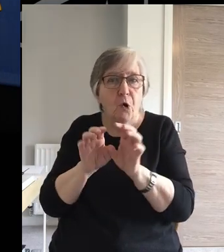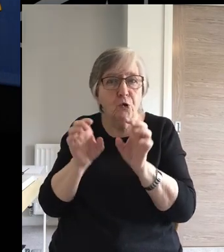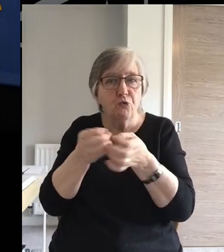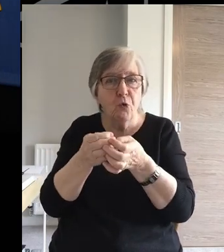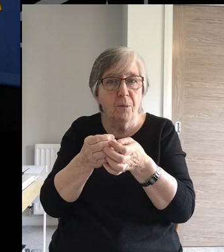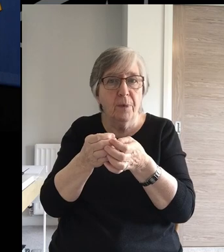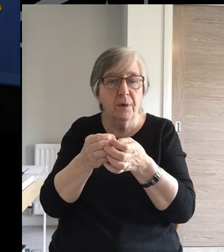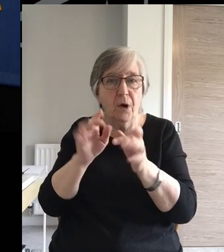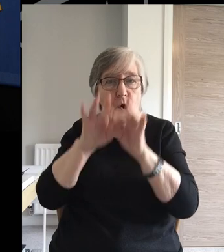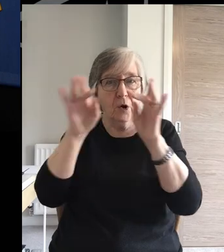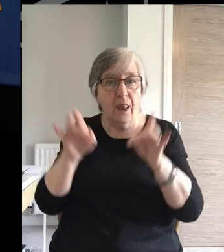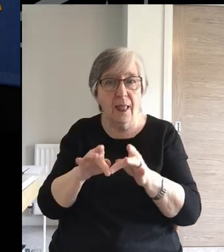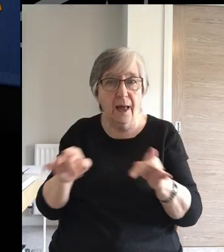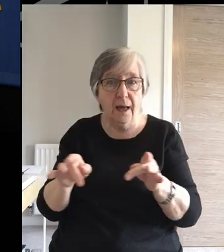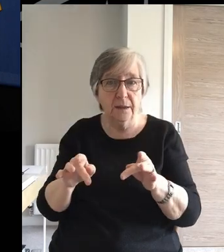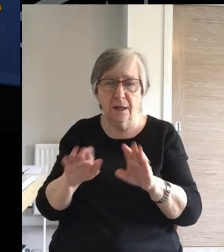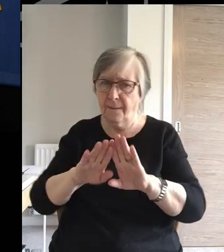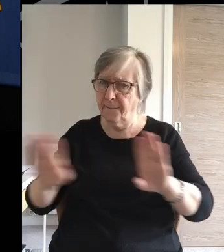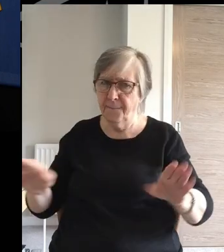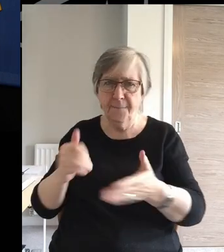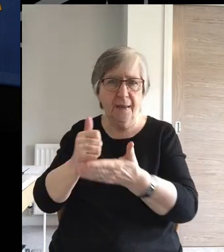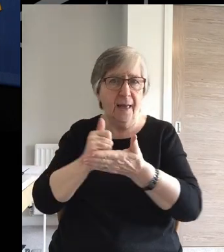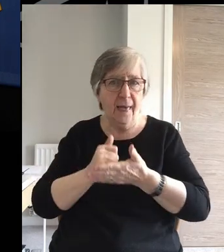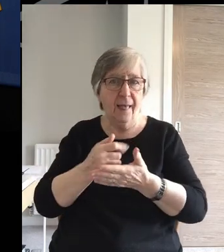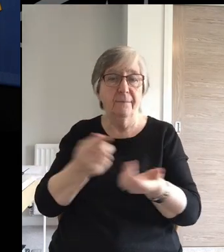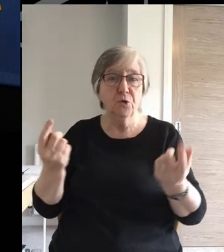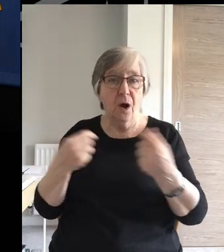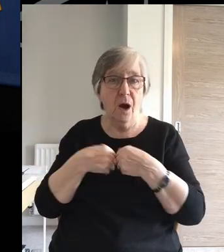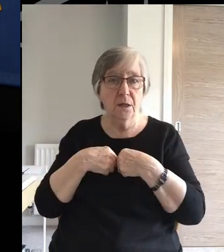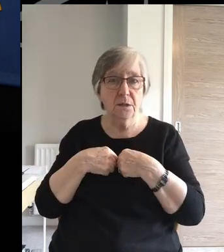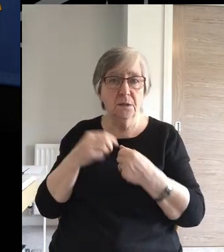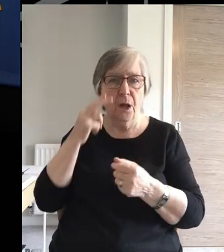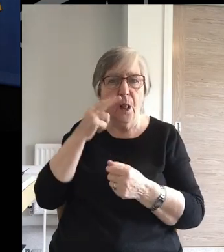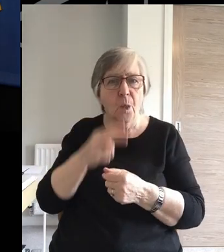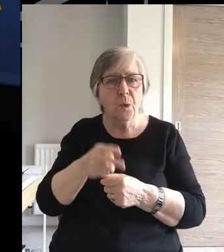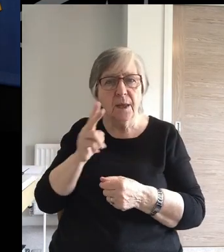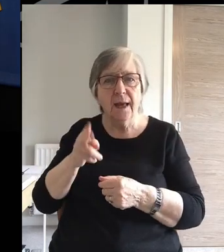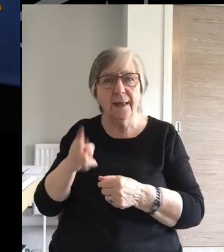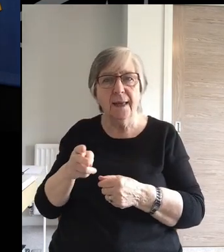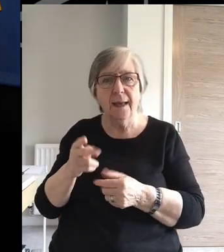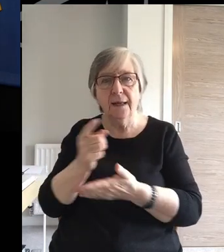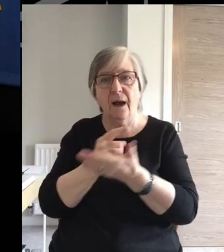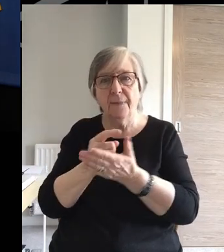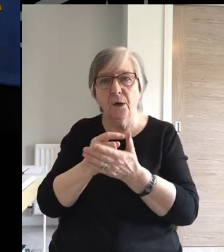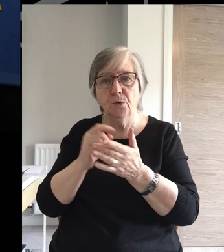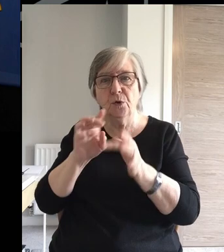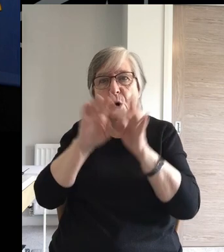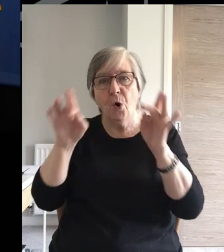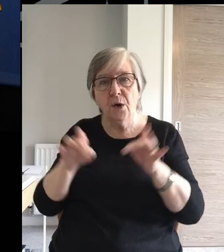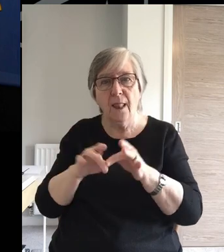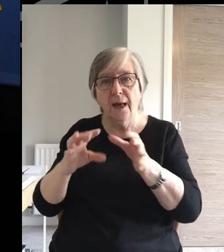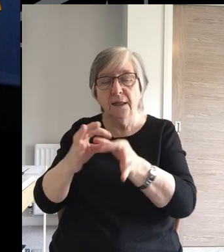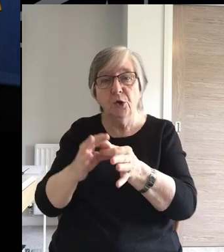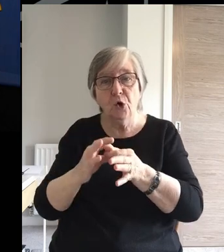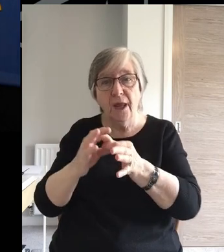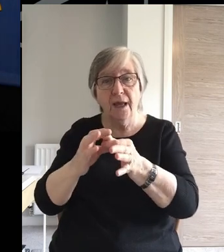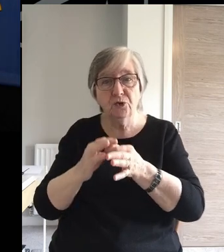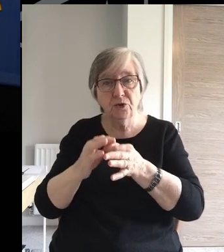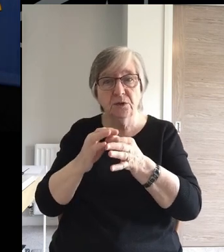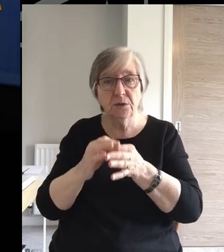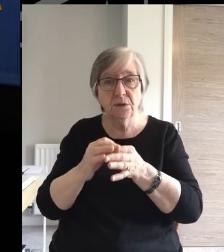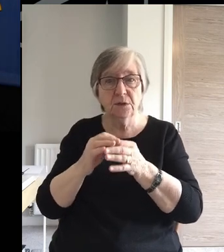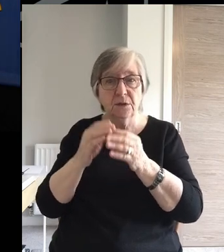work online and been a huge help to us in re-looking at our online connections and social